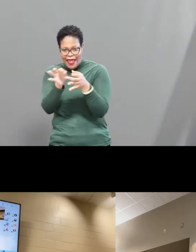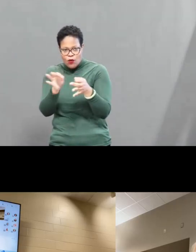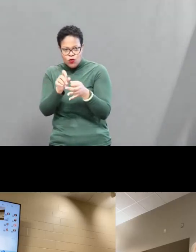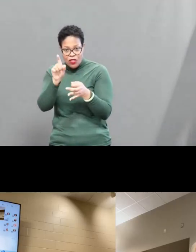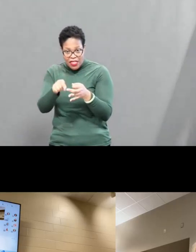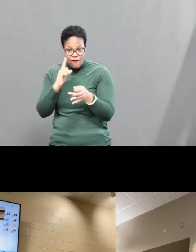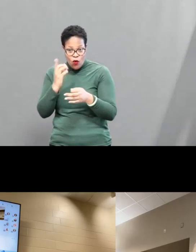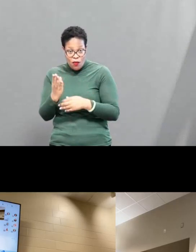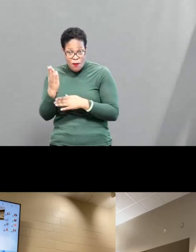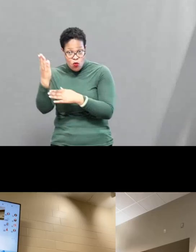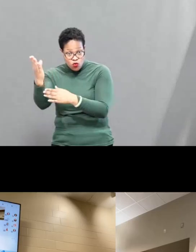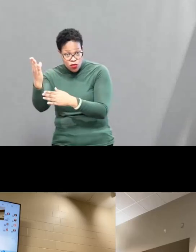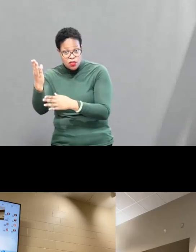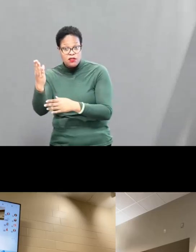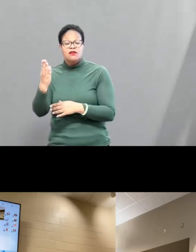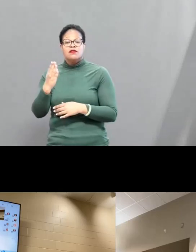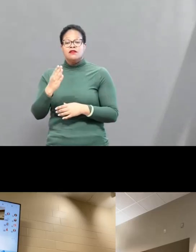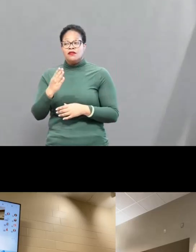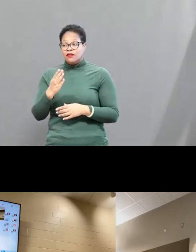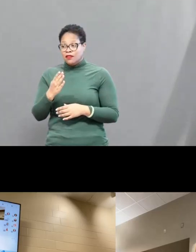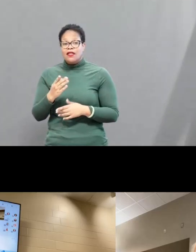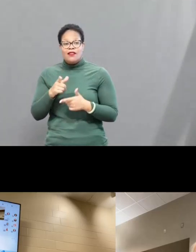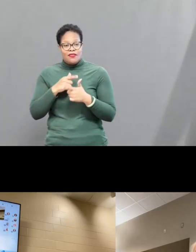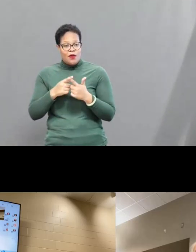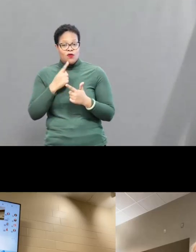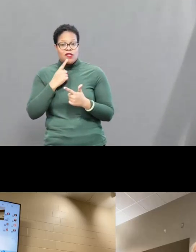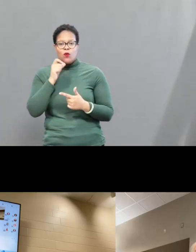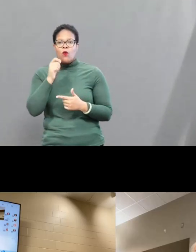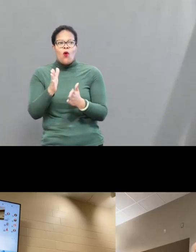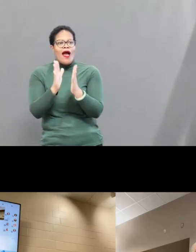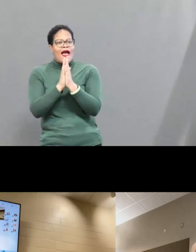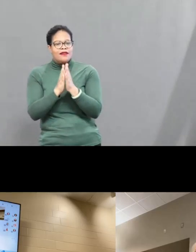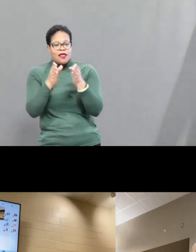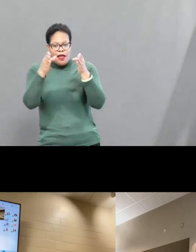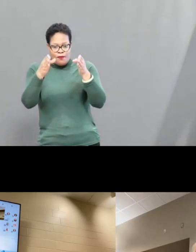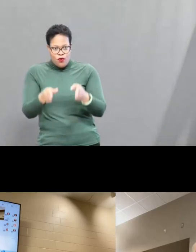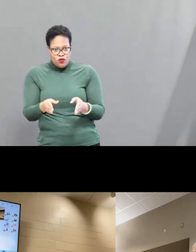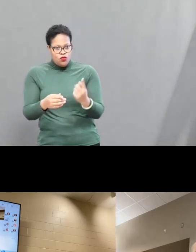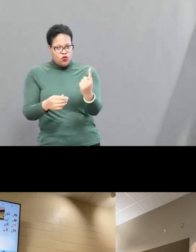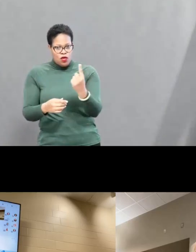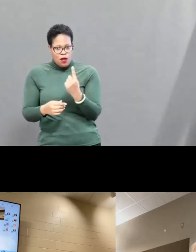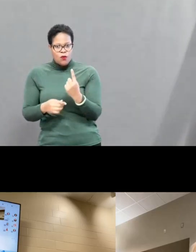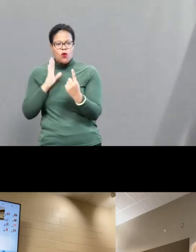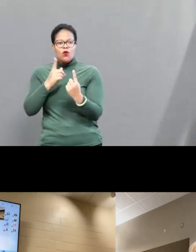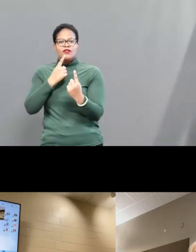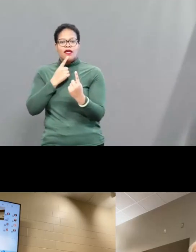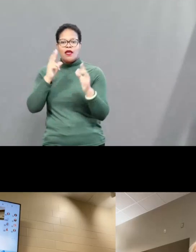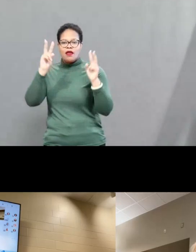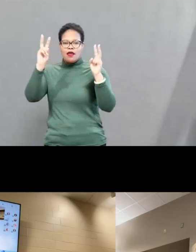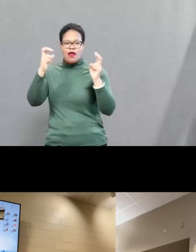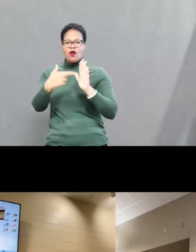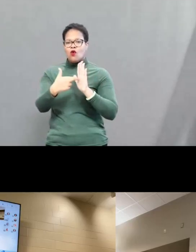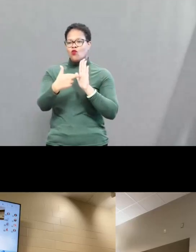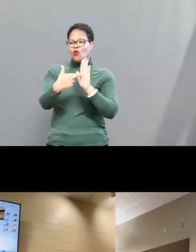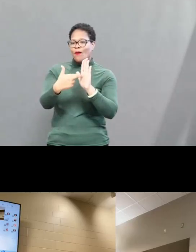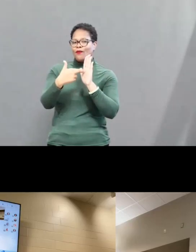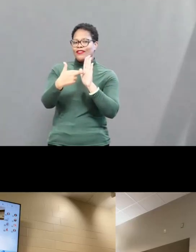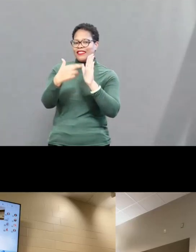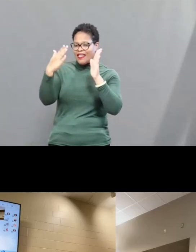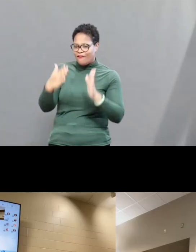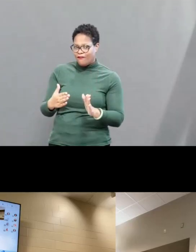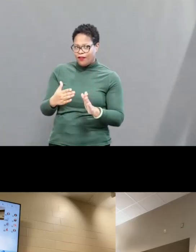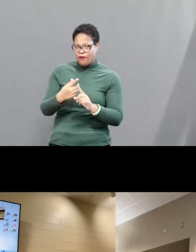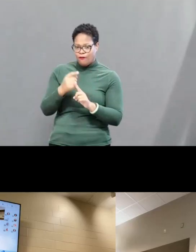And let's just say, we won't ask a person to come, we will say a representative